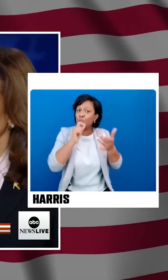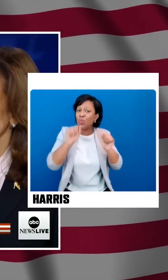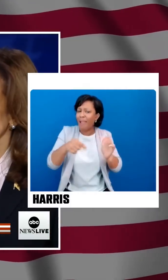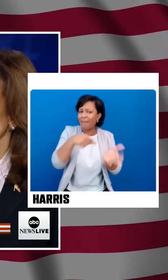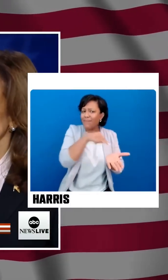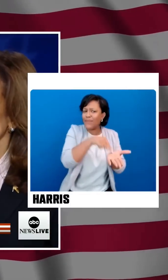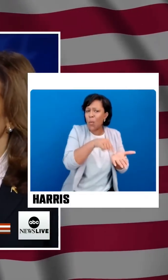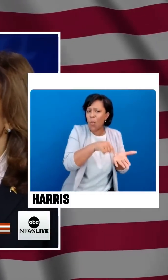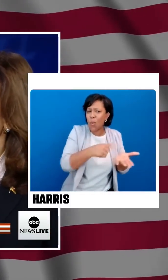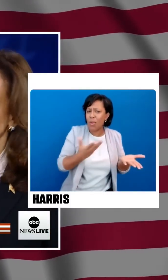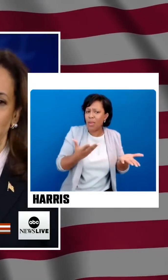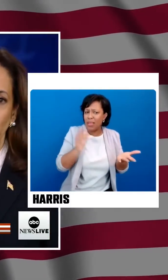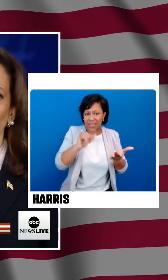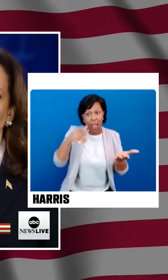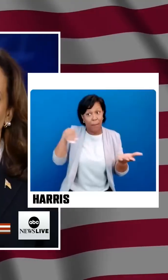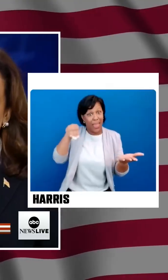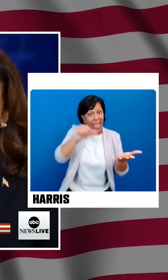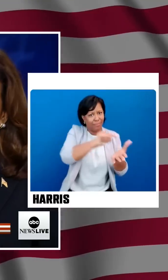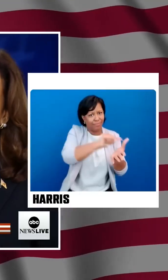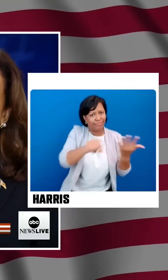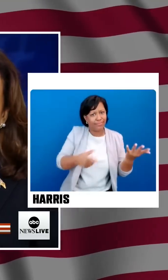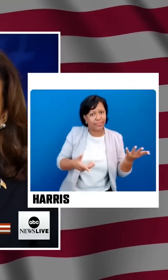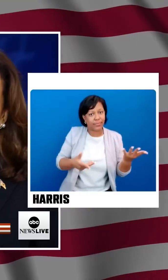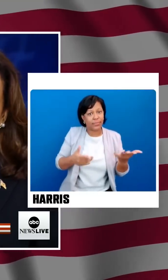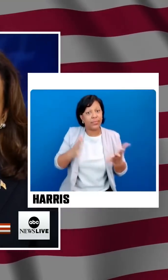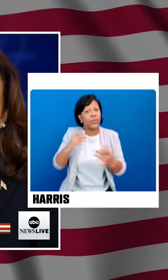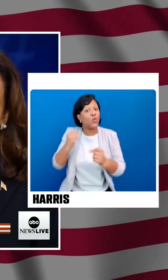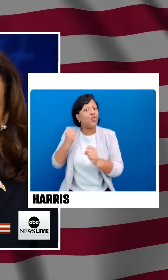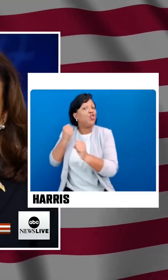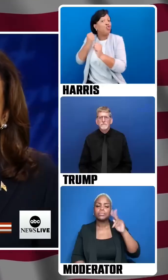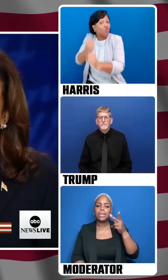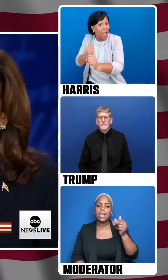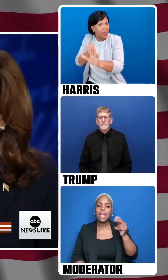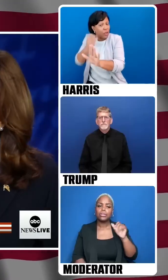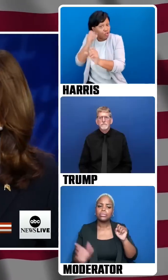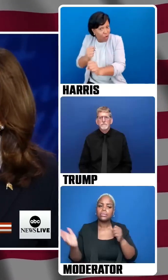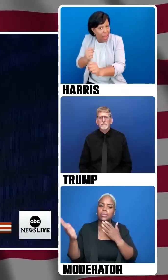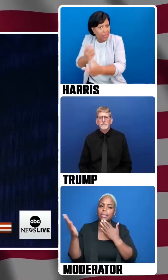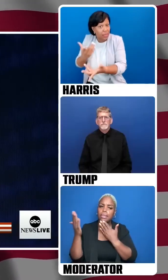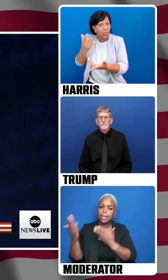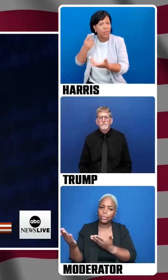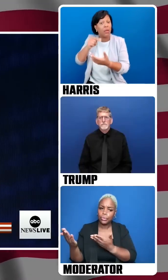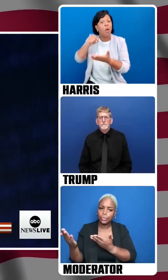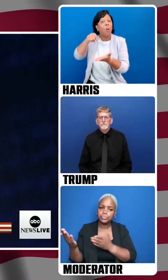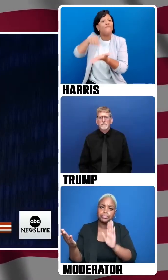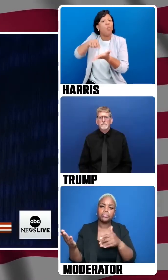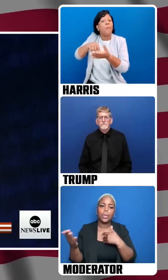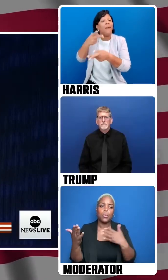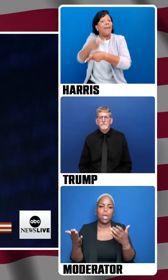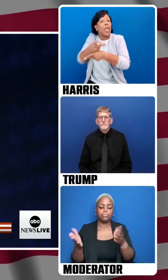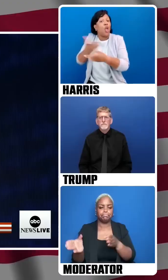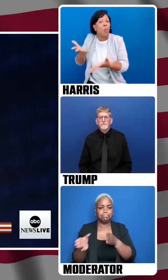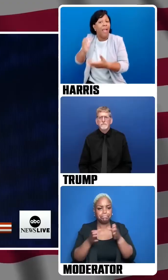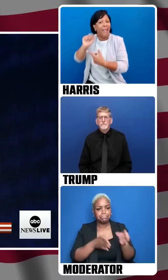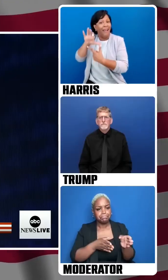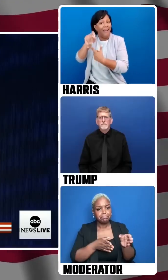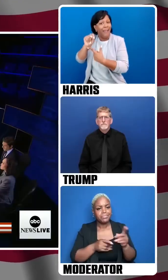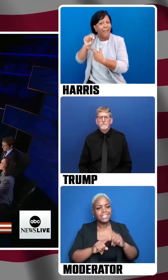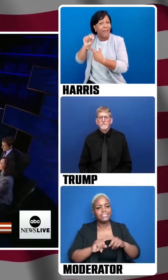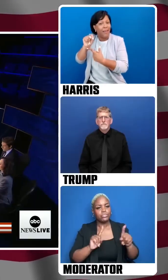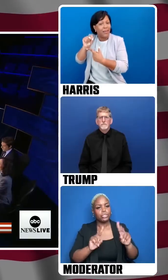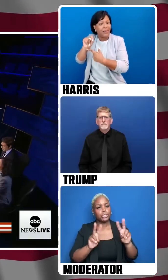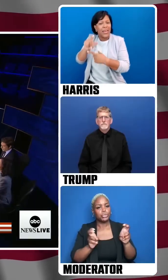not get rid of it. Vice President Harris, thank you. In terms of where Donald Trump stands on that. I want to move to an issue that's important for a lot of... She made a